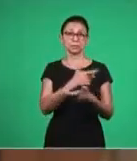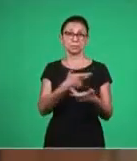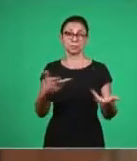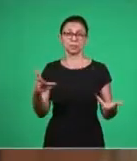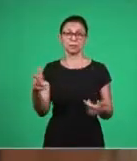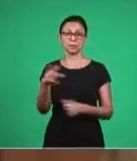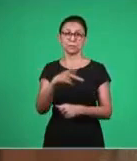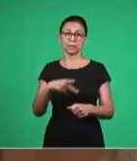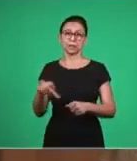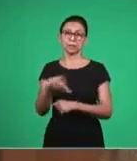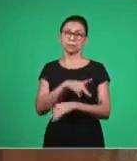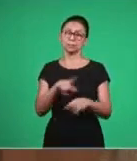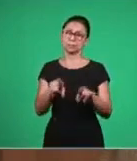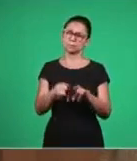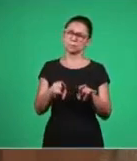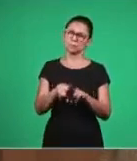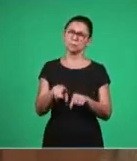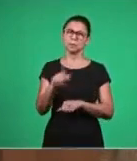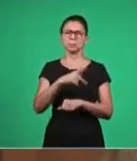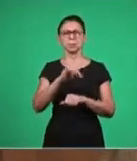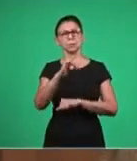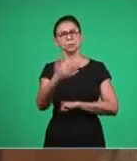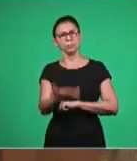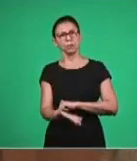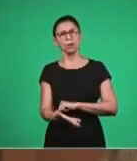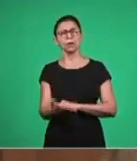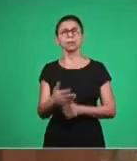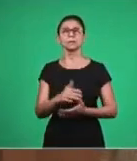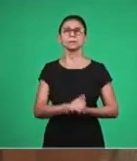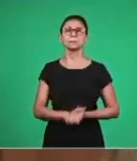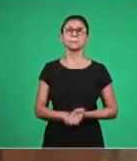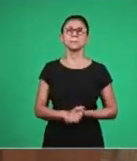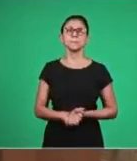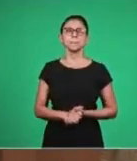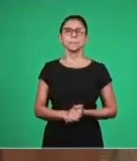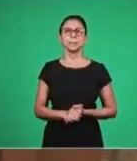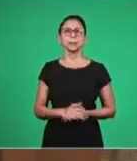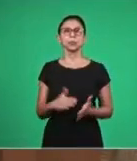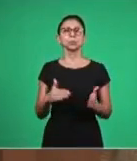to other countries. We wanted to talk about